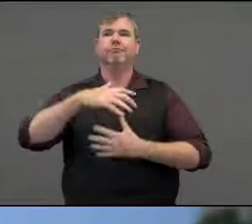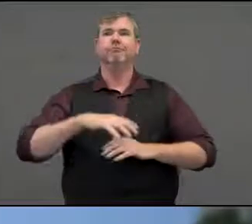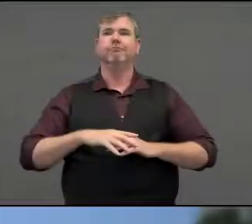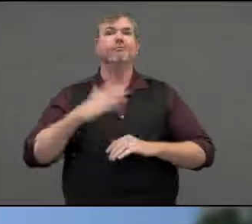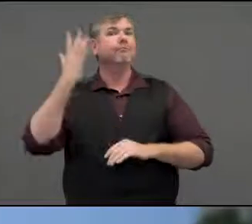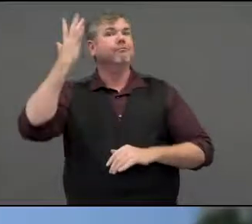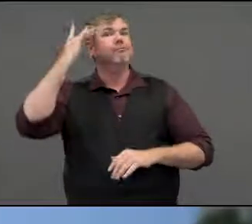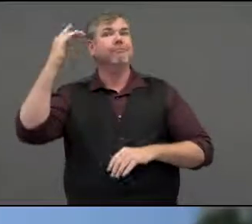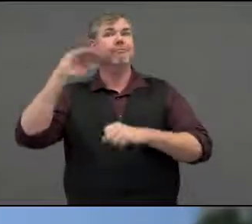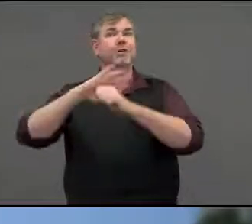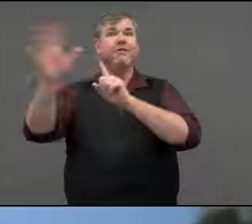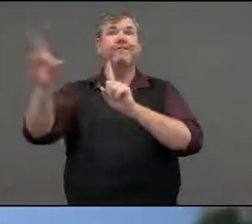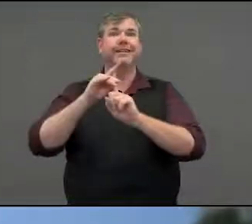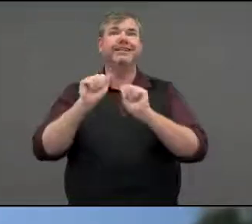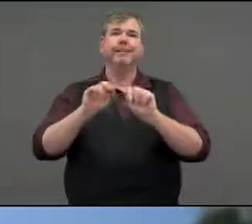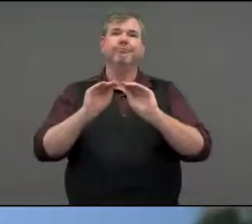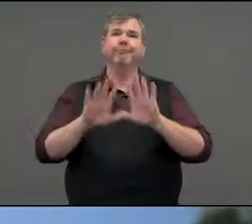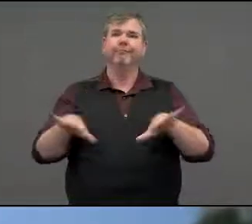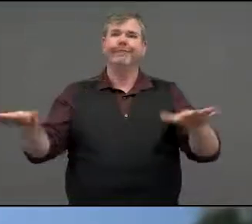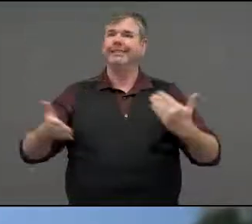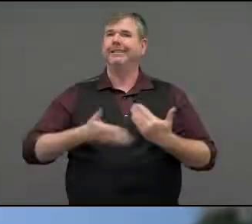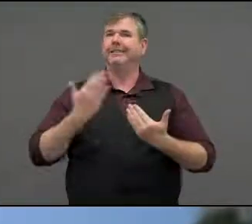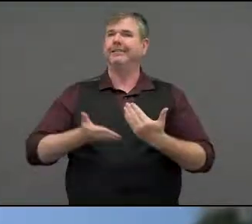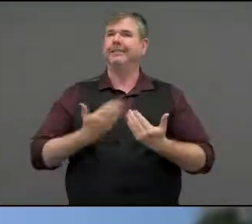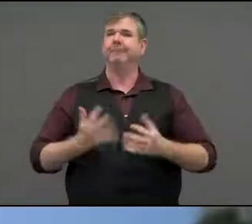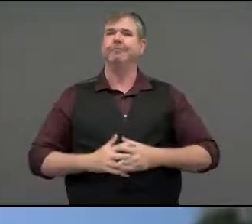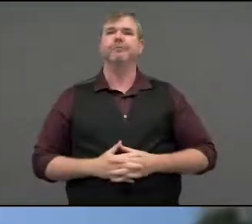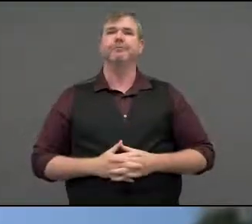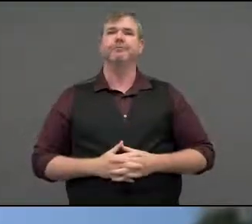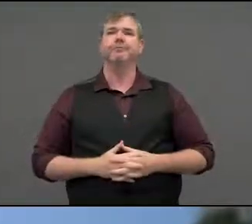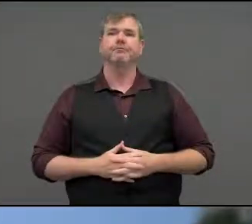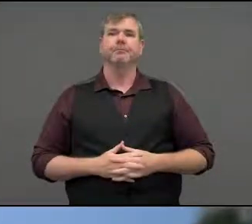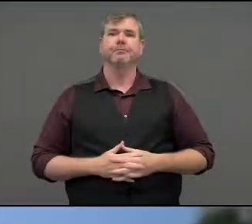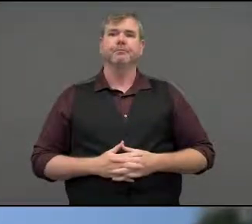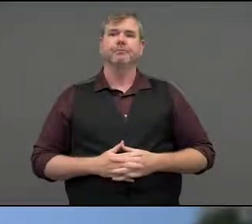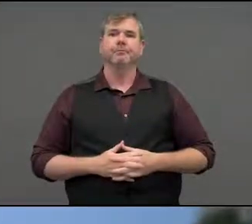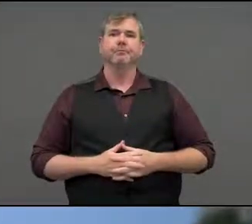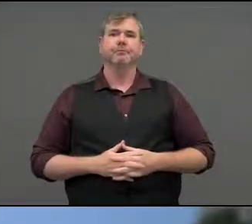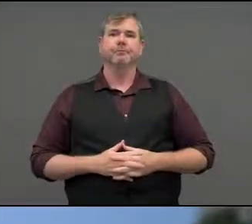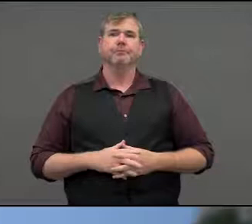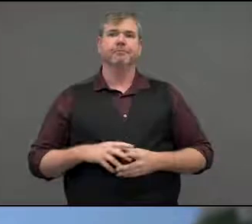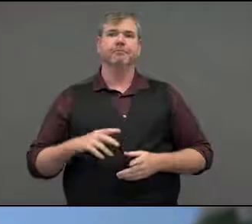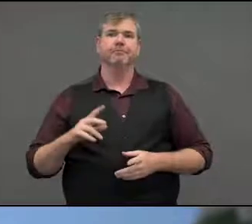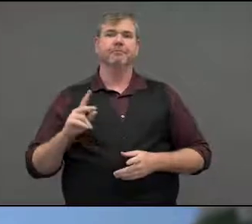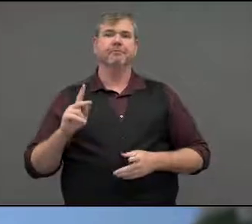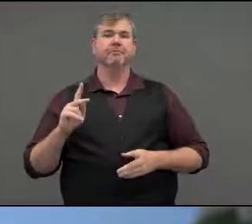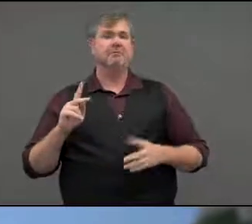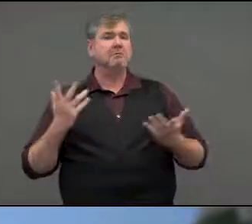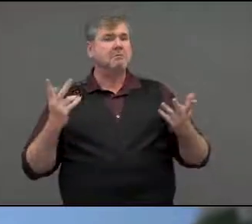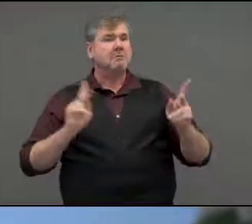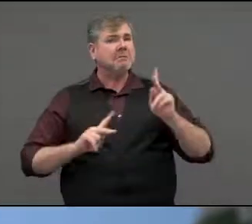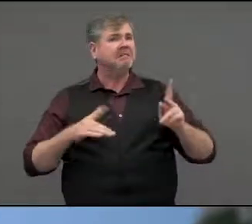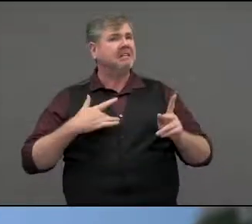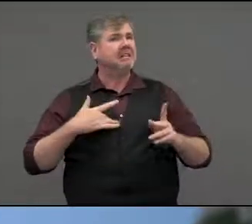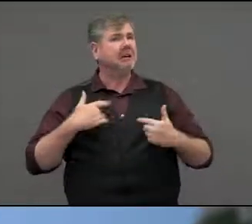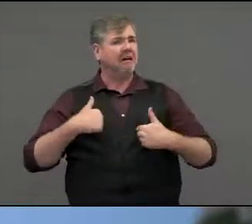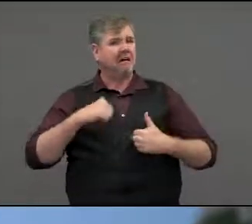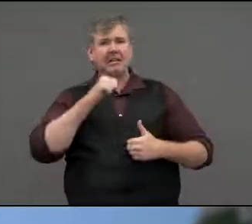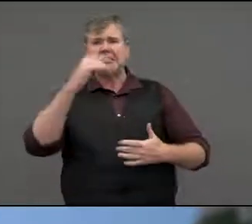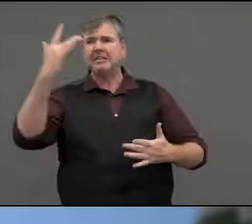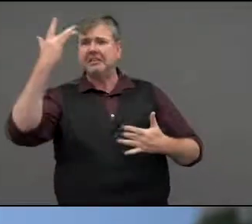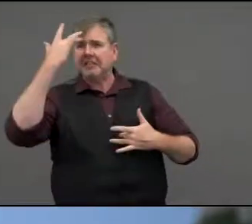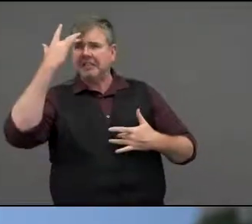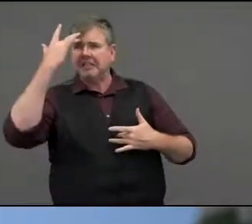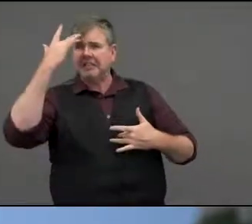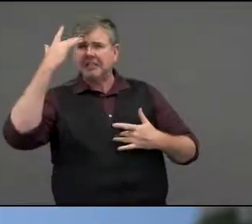just goes again to the complacency of people not thinking they're sick and thinking that because they have, provided their